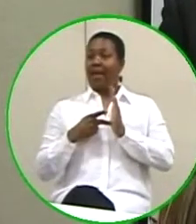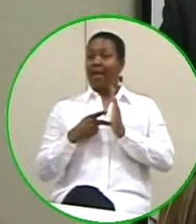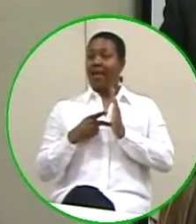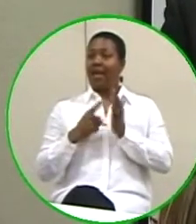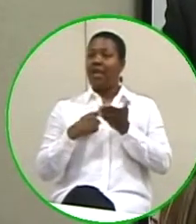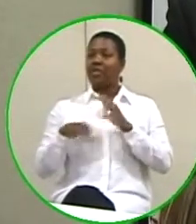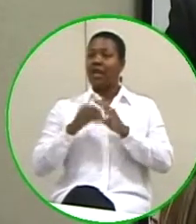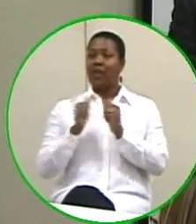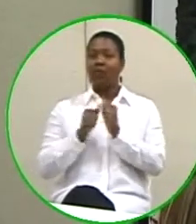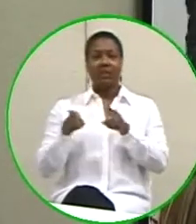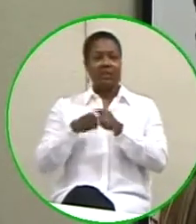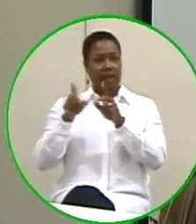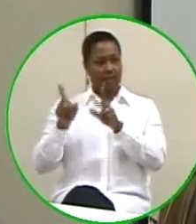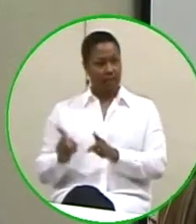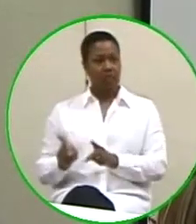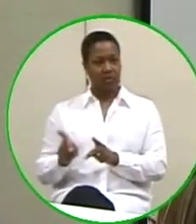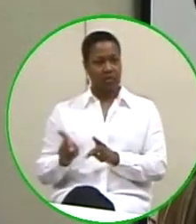same person,